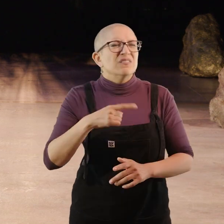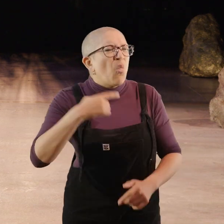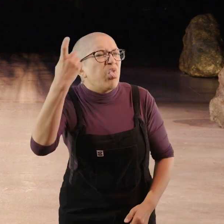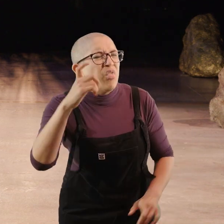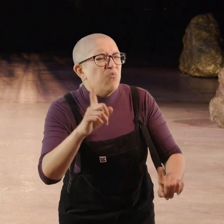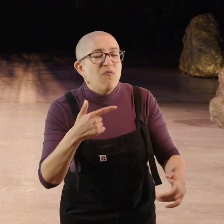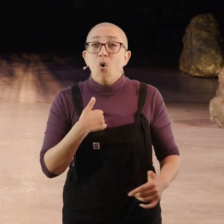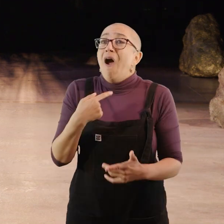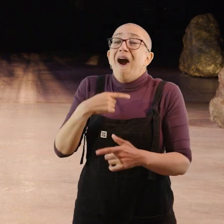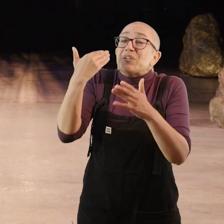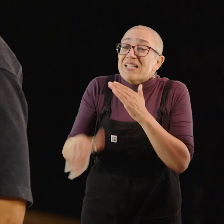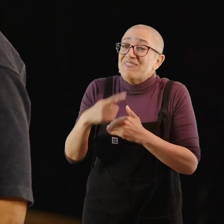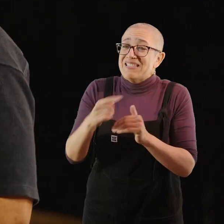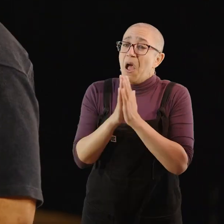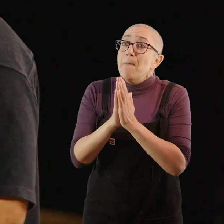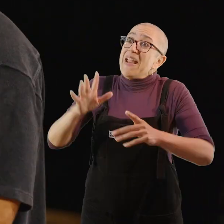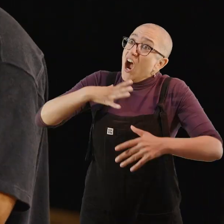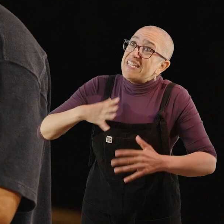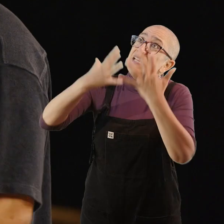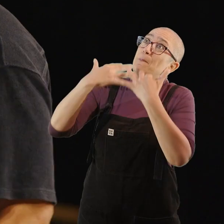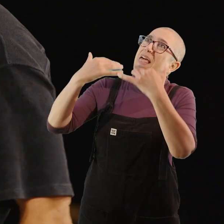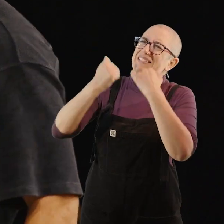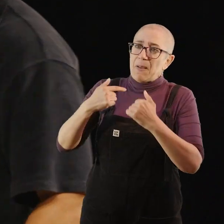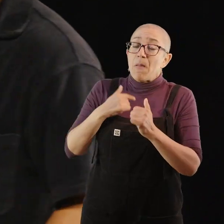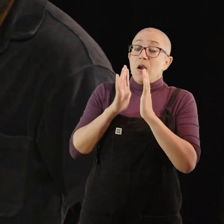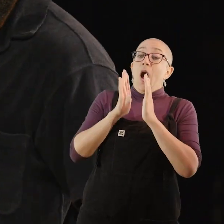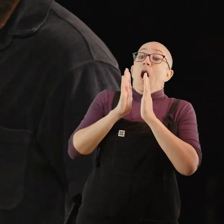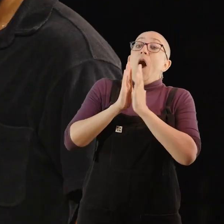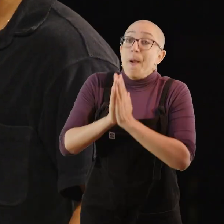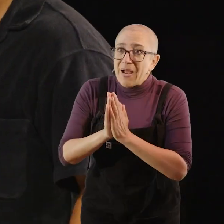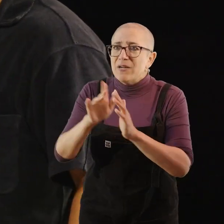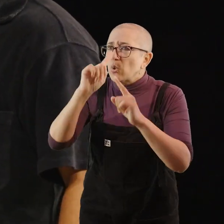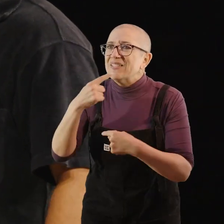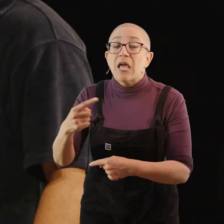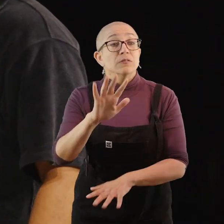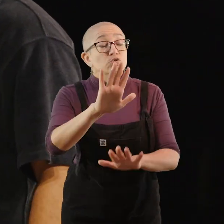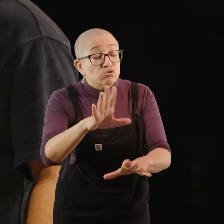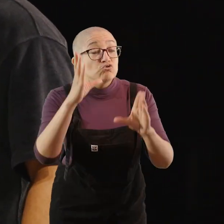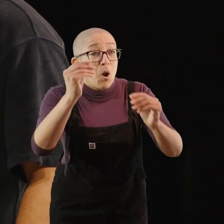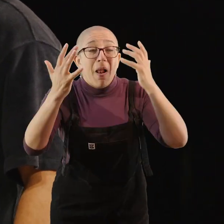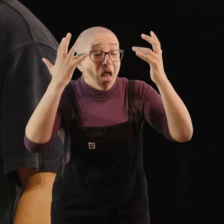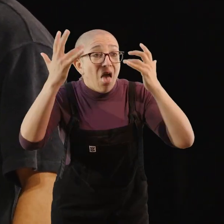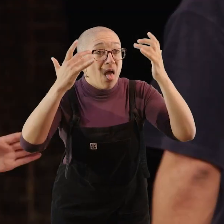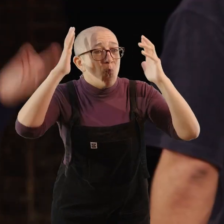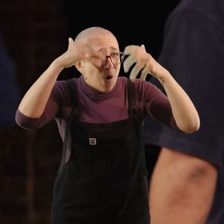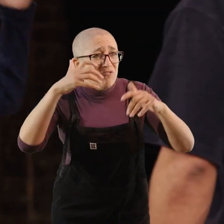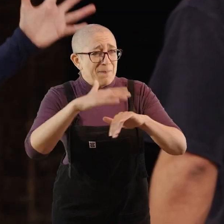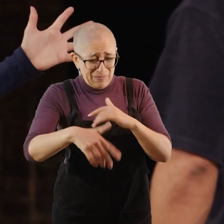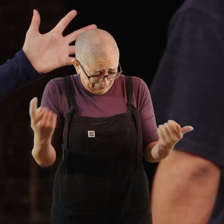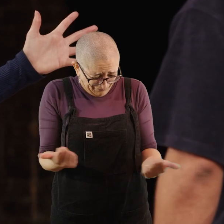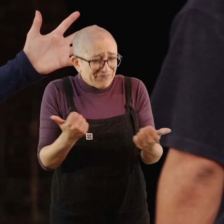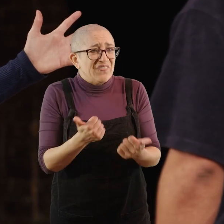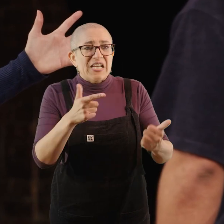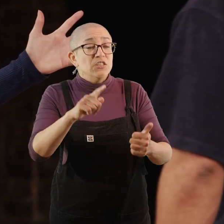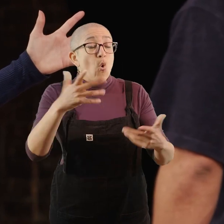pronounce amen? I had most need of blessing, and amen stuck in my throat. These deeds must not be thought after these ways. So, it'll make